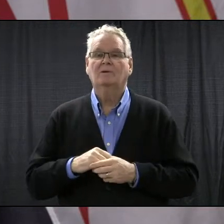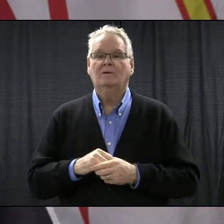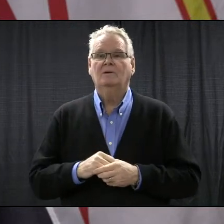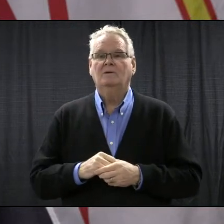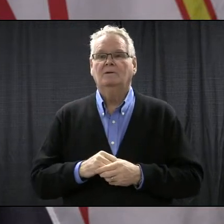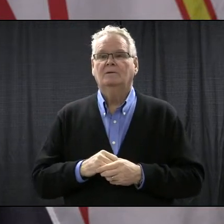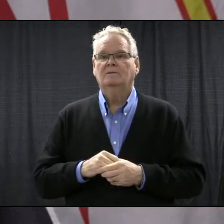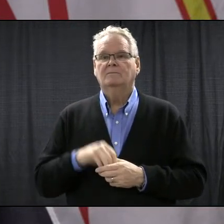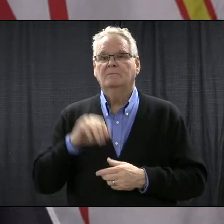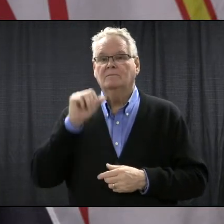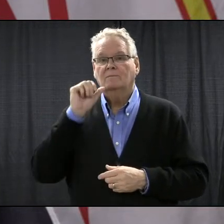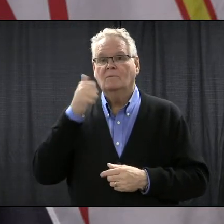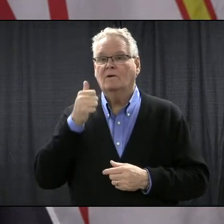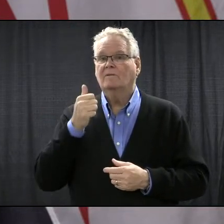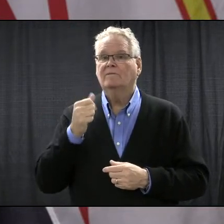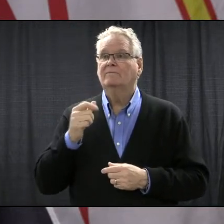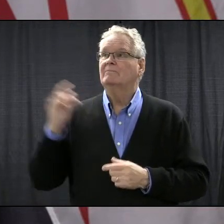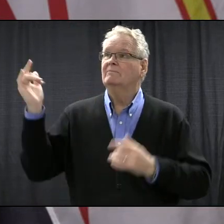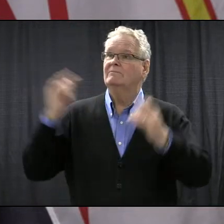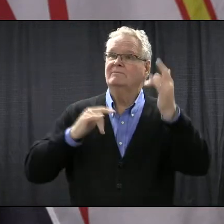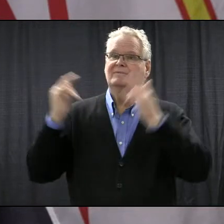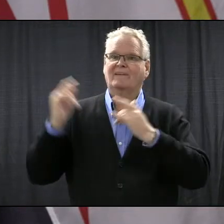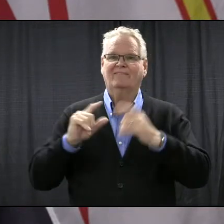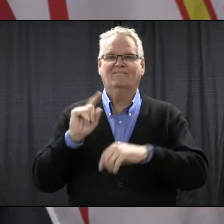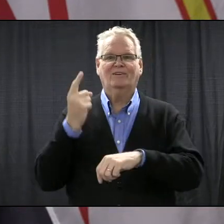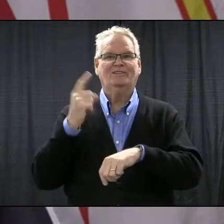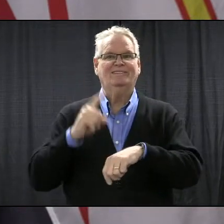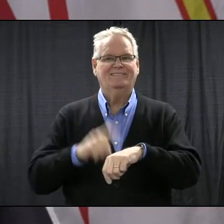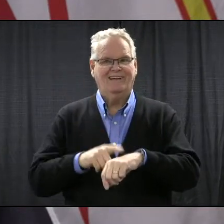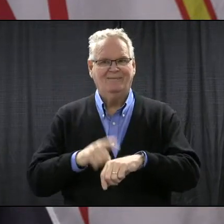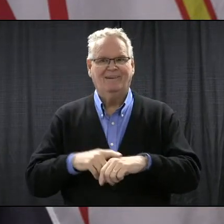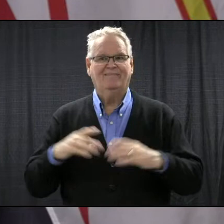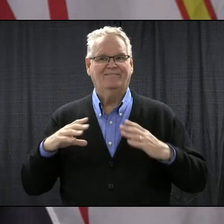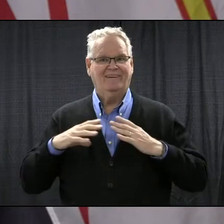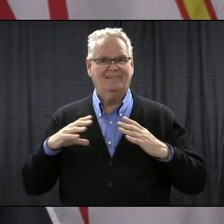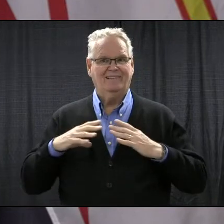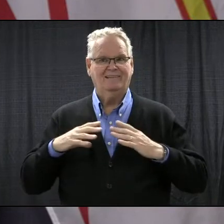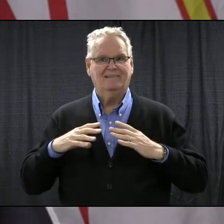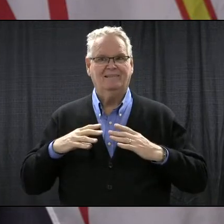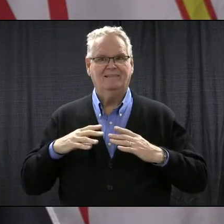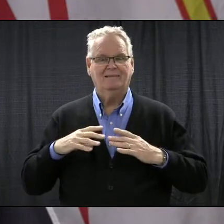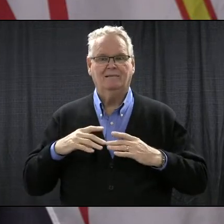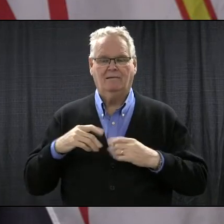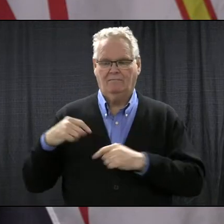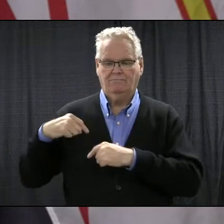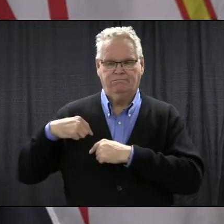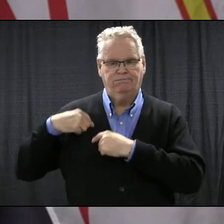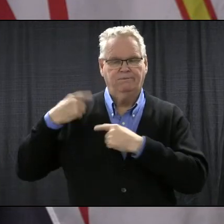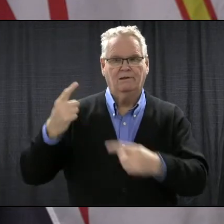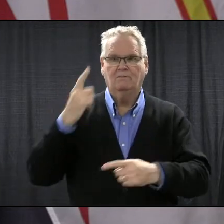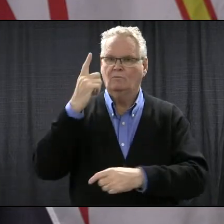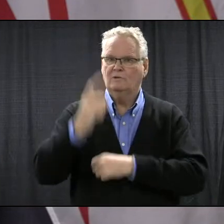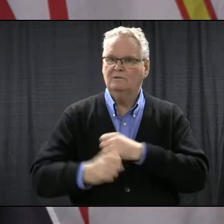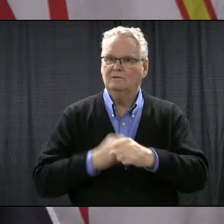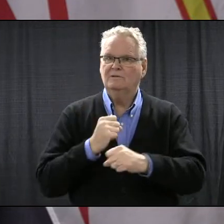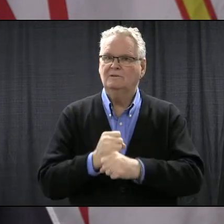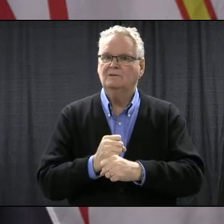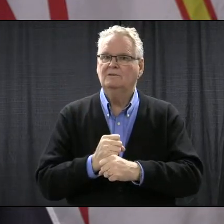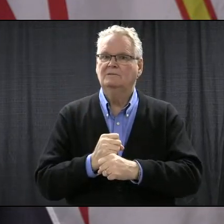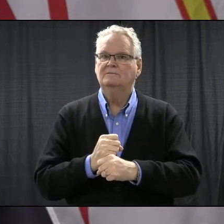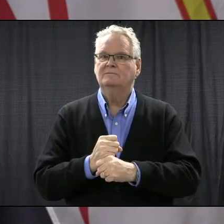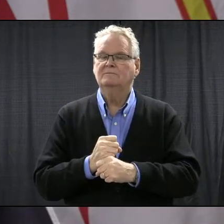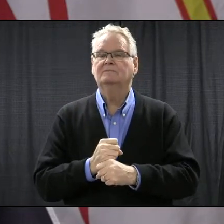2020. Our new travel form is now live, and anyone traveling to the province must complete the new form online. This